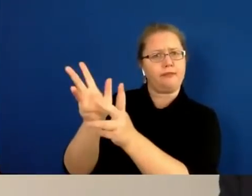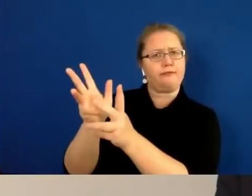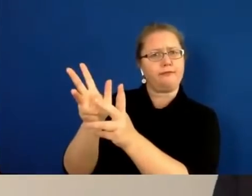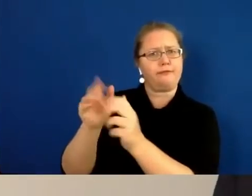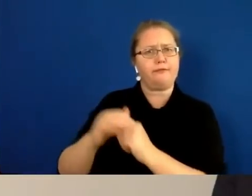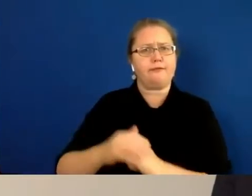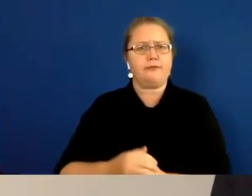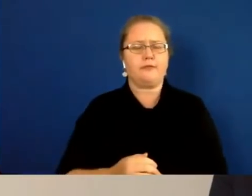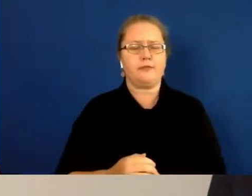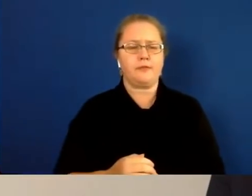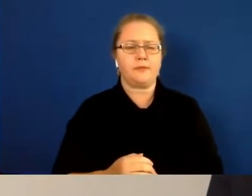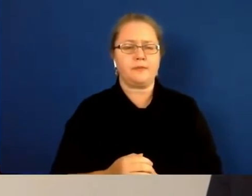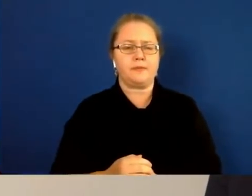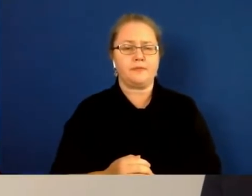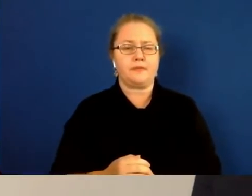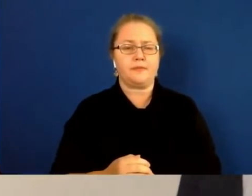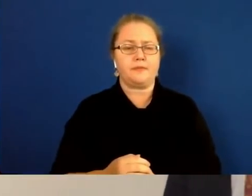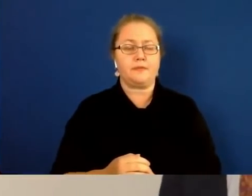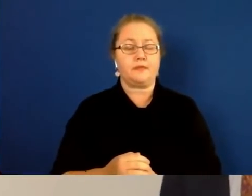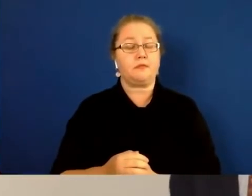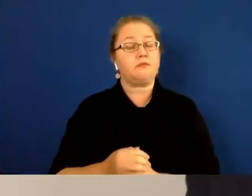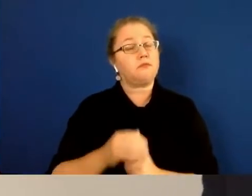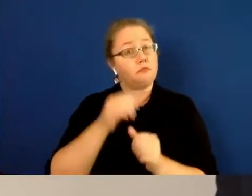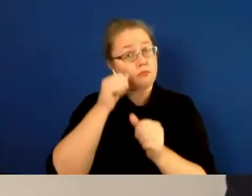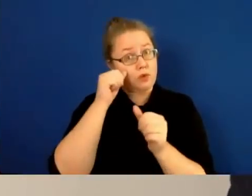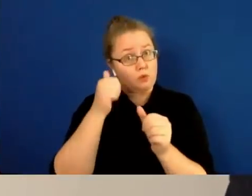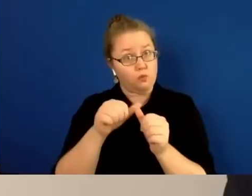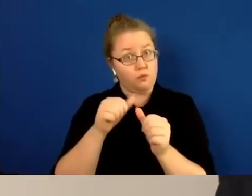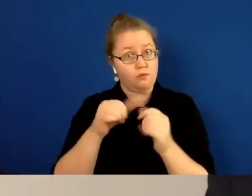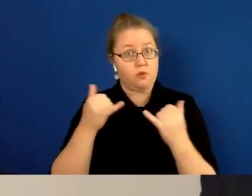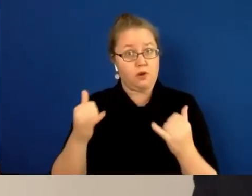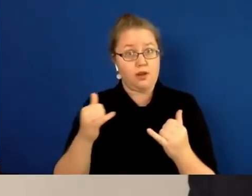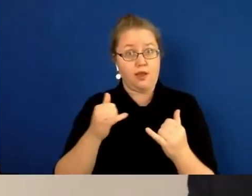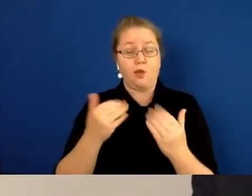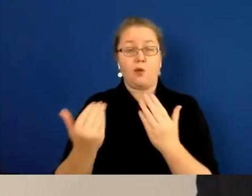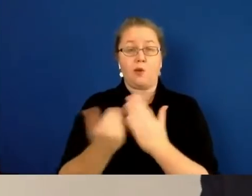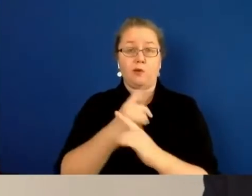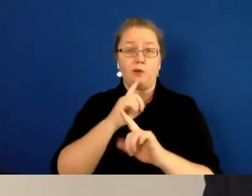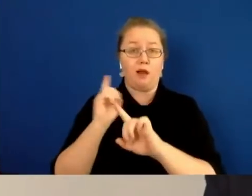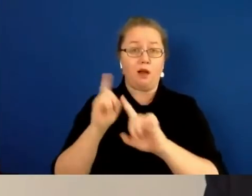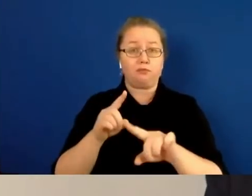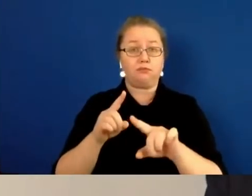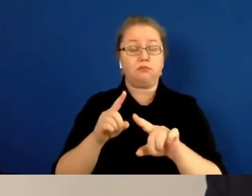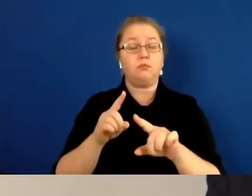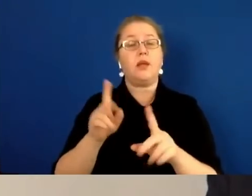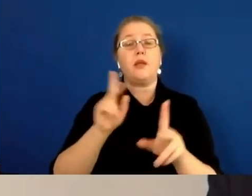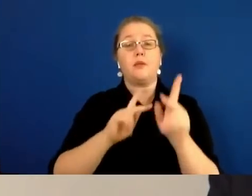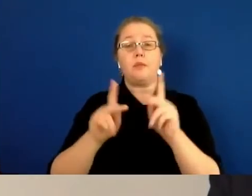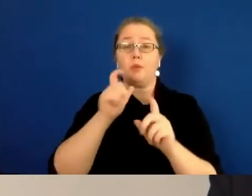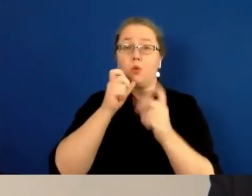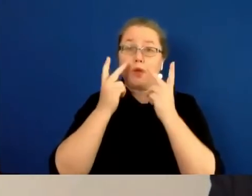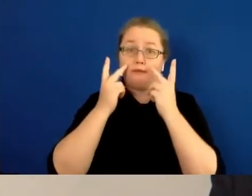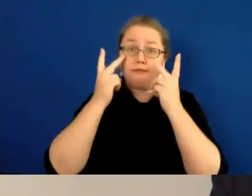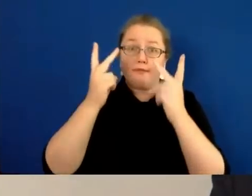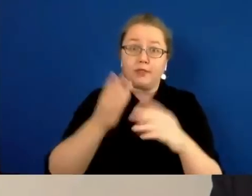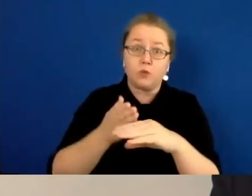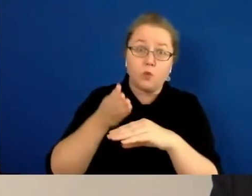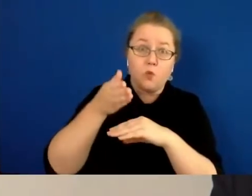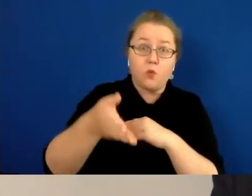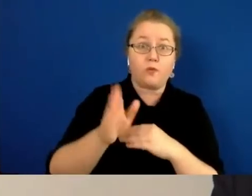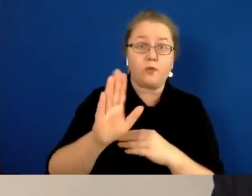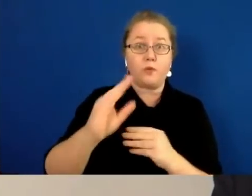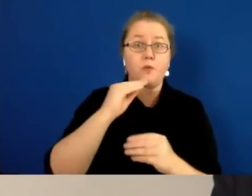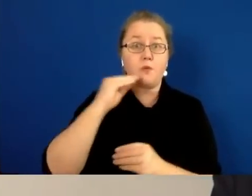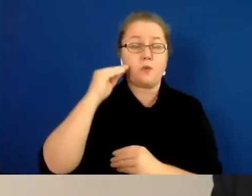families. If we are doing trick-or-treating, it needs to be small, and it can be done safely outside with small